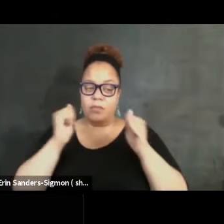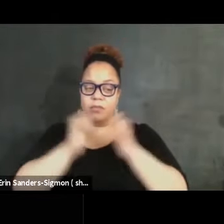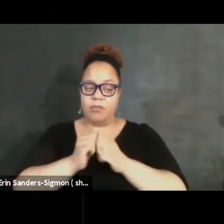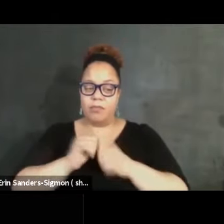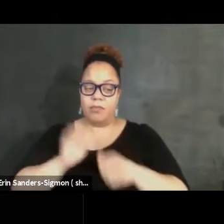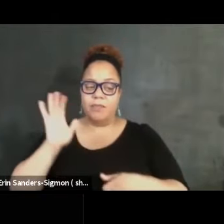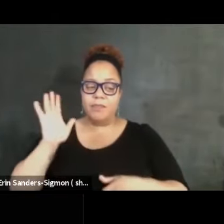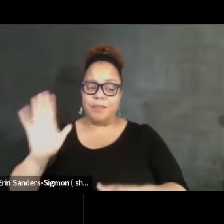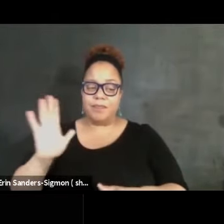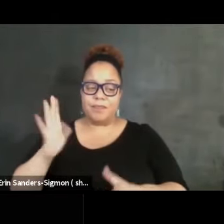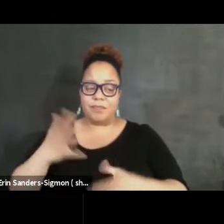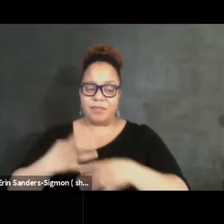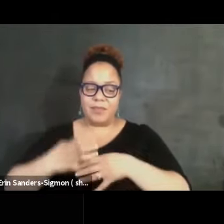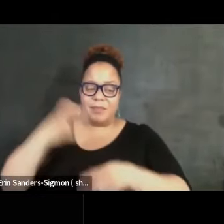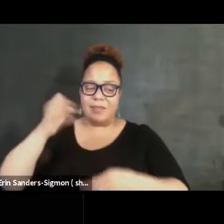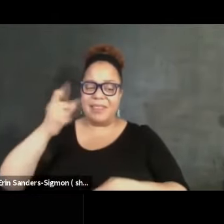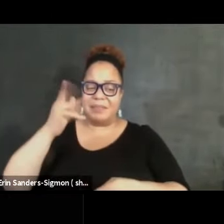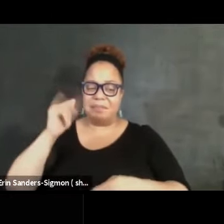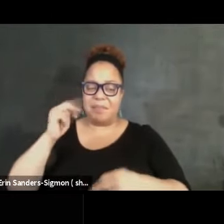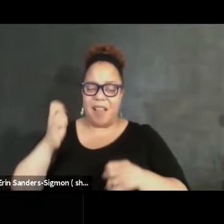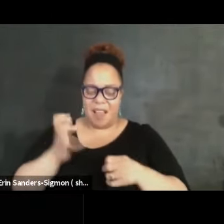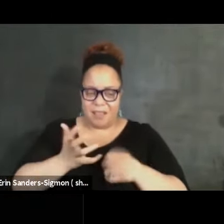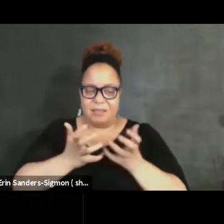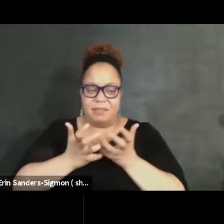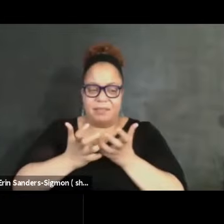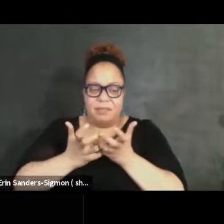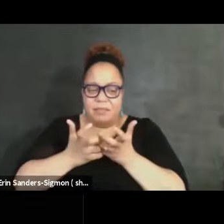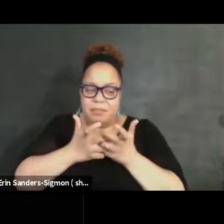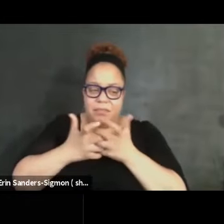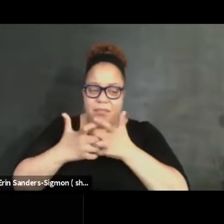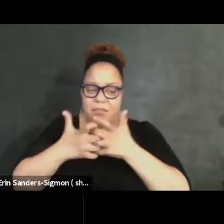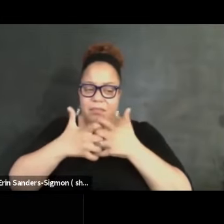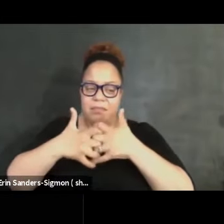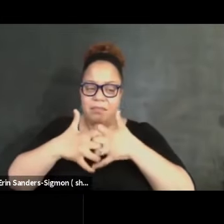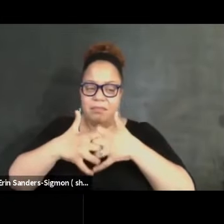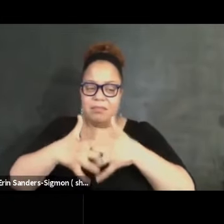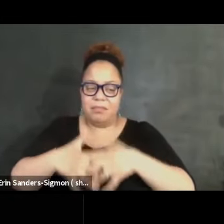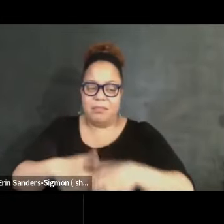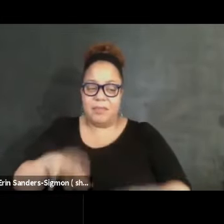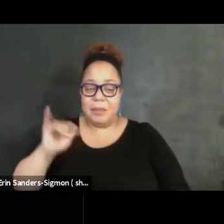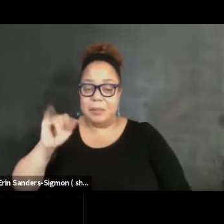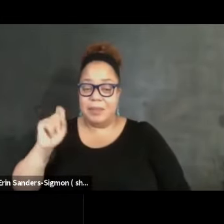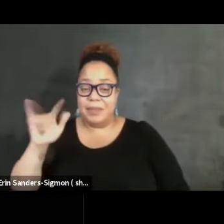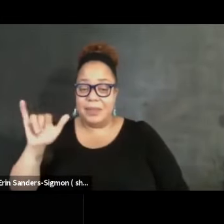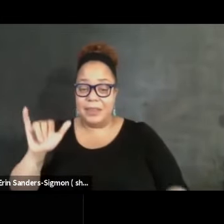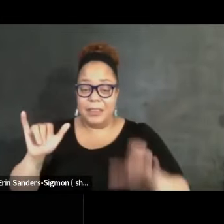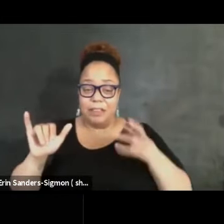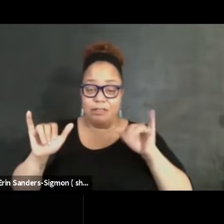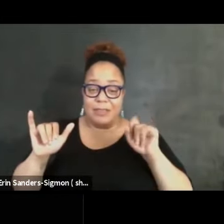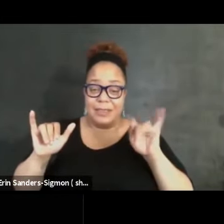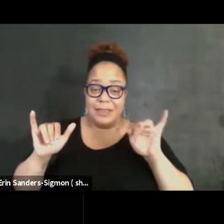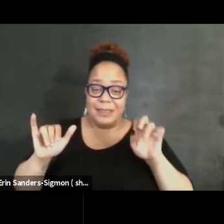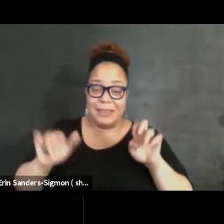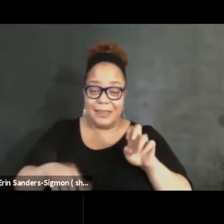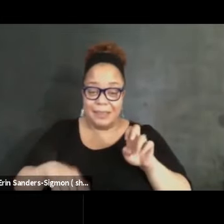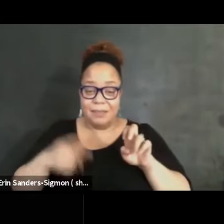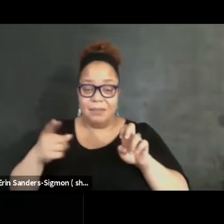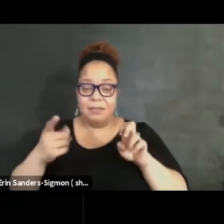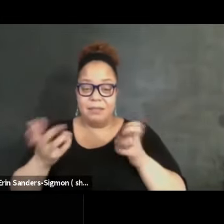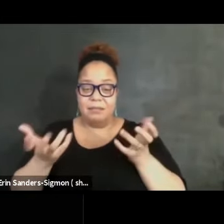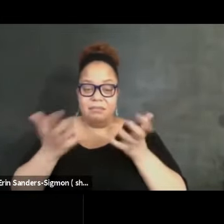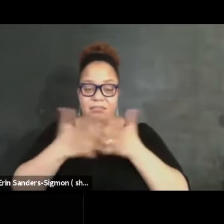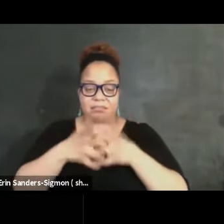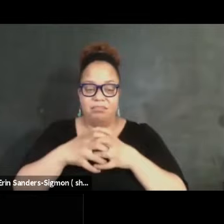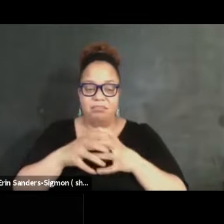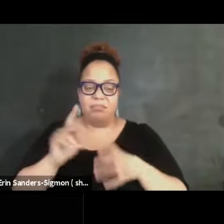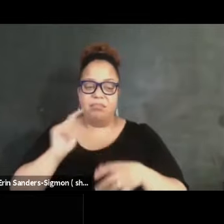their bodies, Millie and Christine. Siamese, conjoined twins born in 1851, died in 1912. I